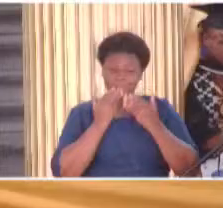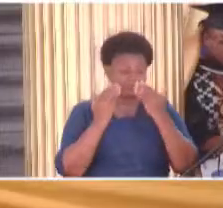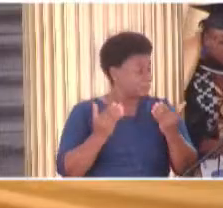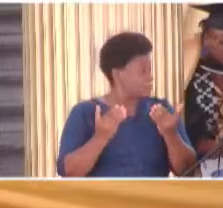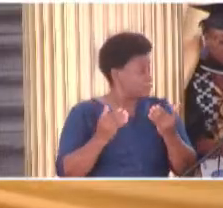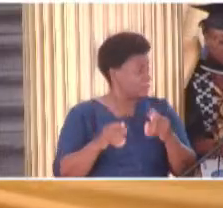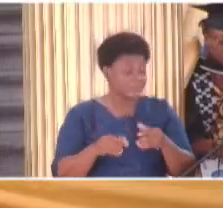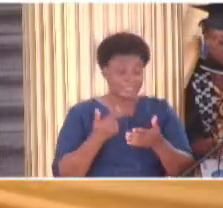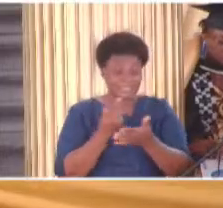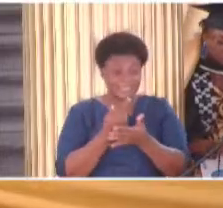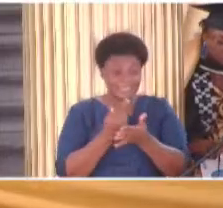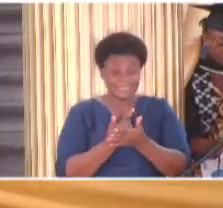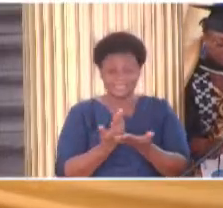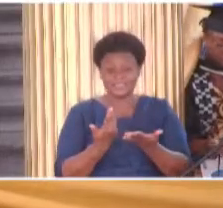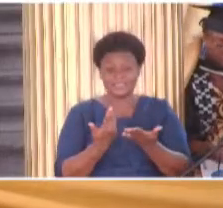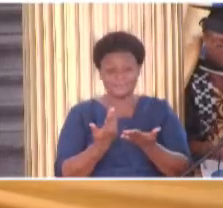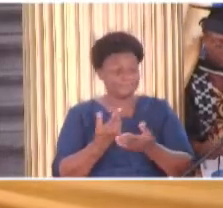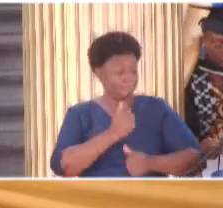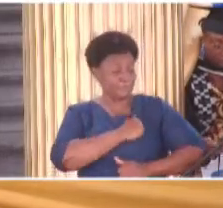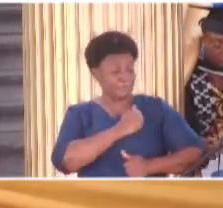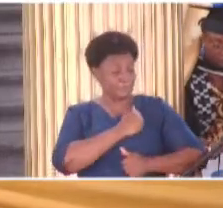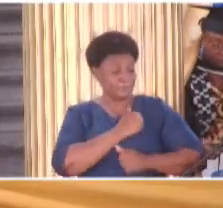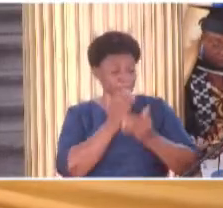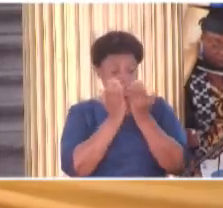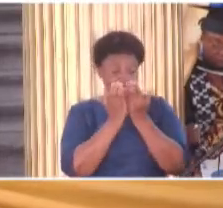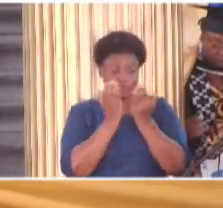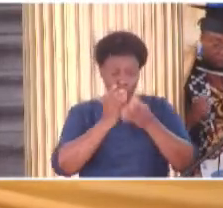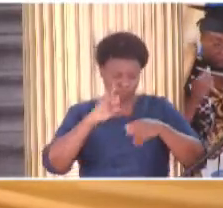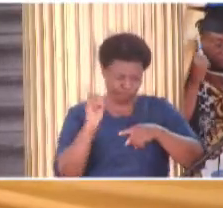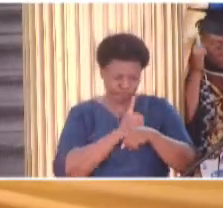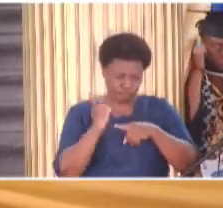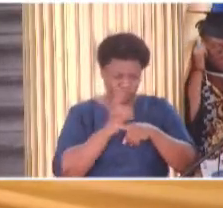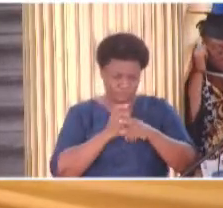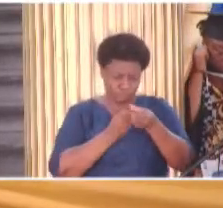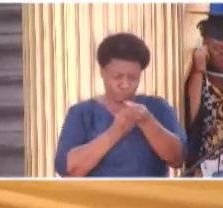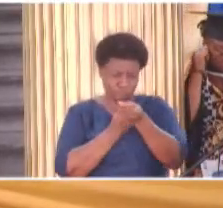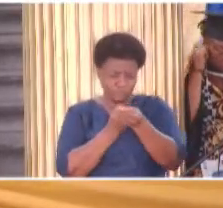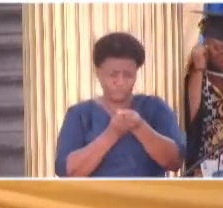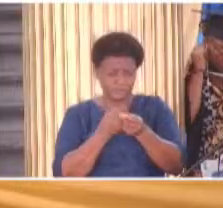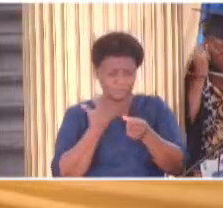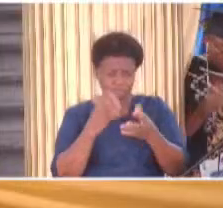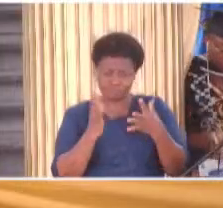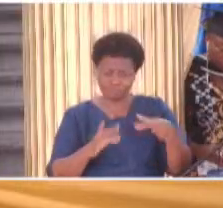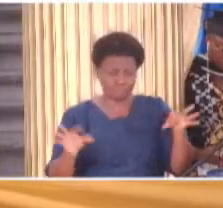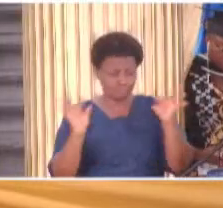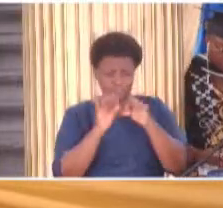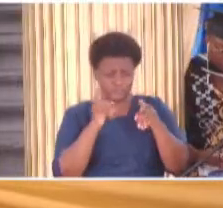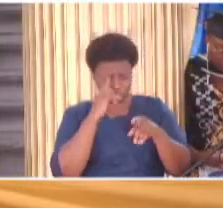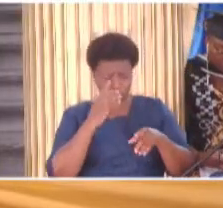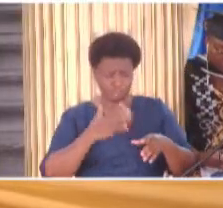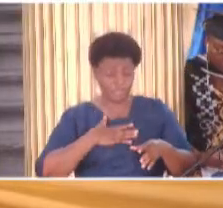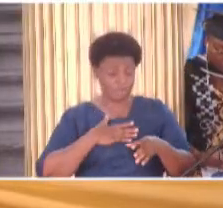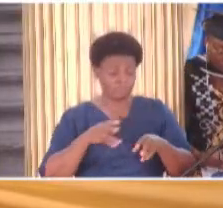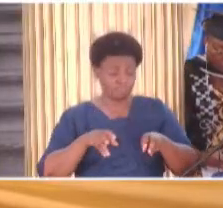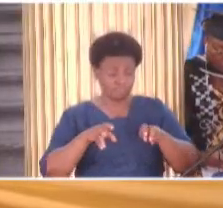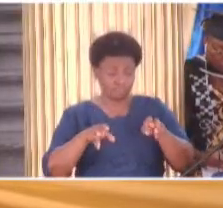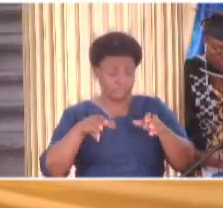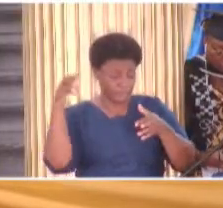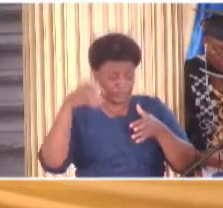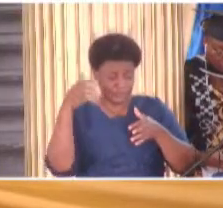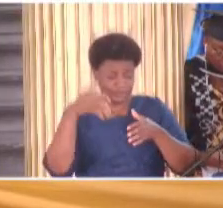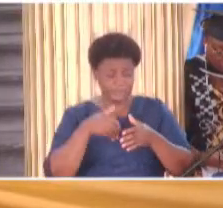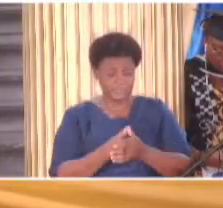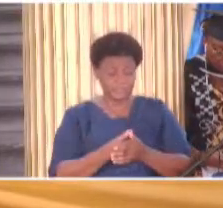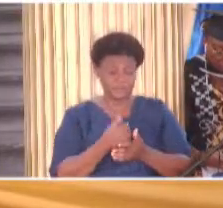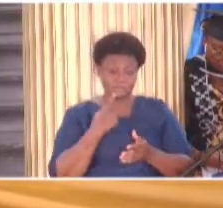Military Academy, Drill Wing, whose discipline and support have been invaluable to my journey. To my uniform